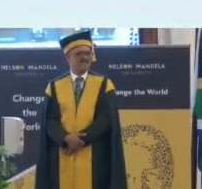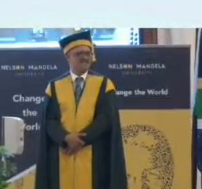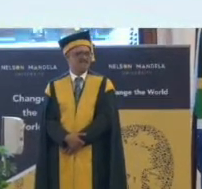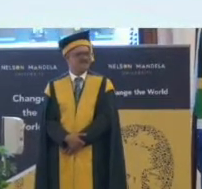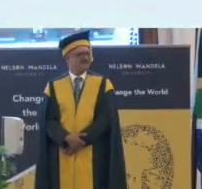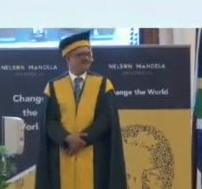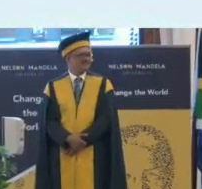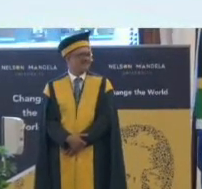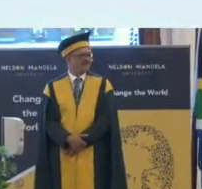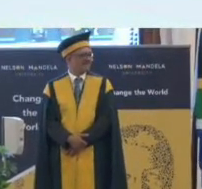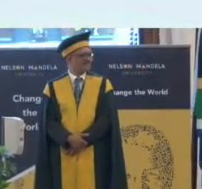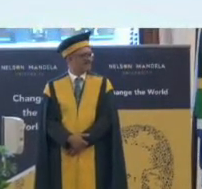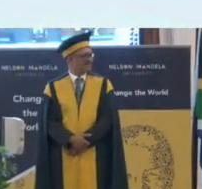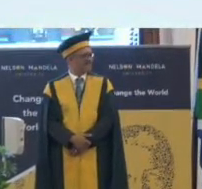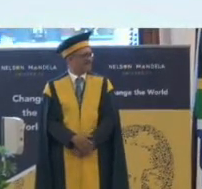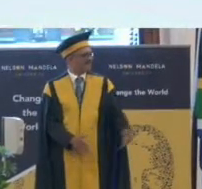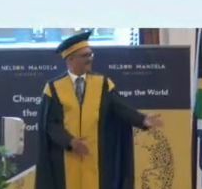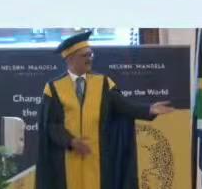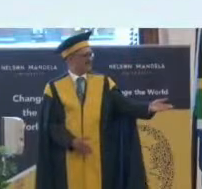Samuel Kleinboy.